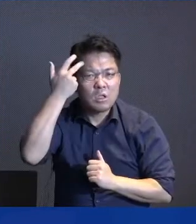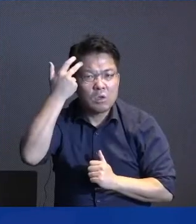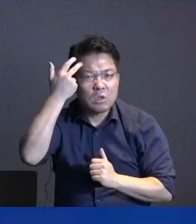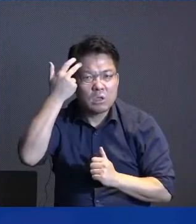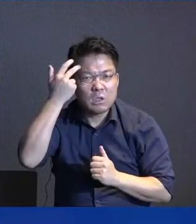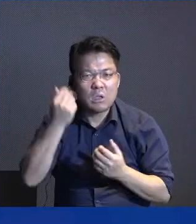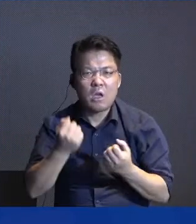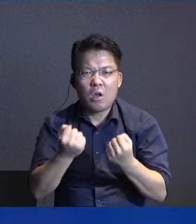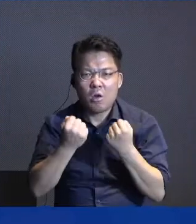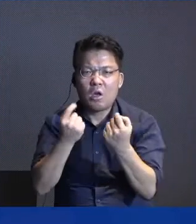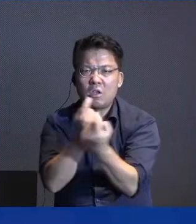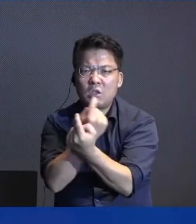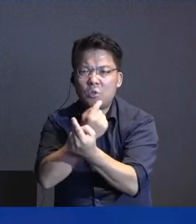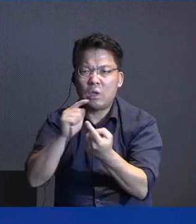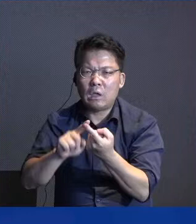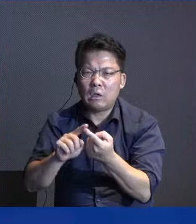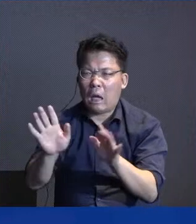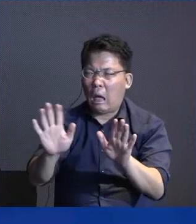physical problems.